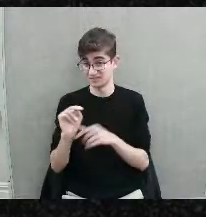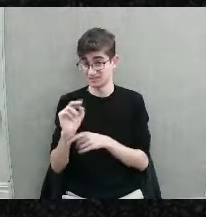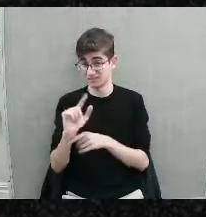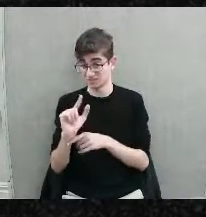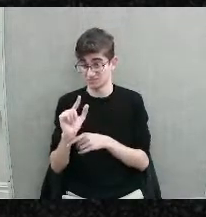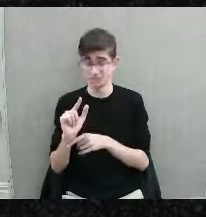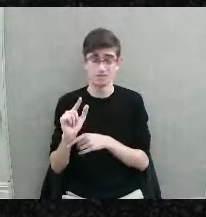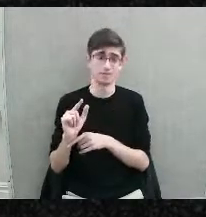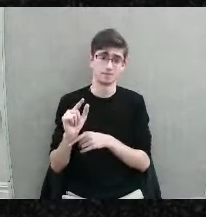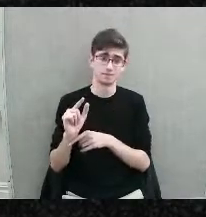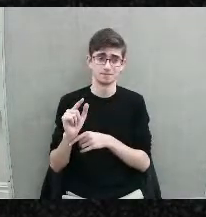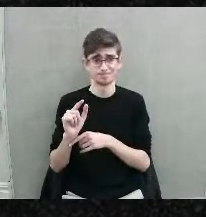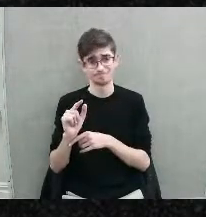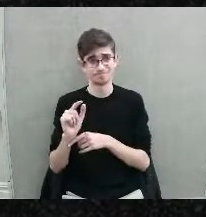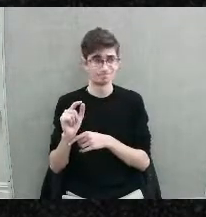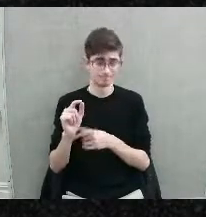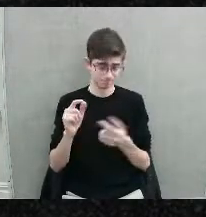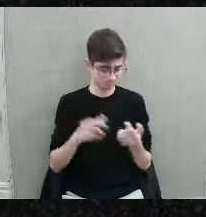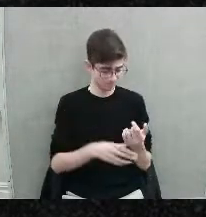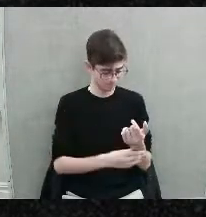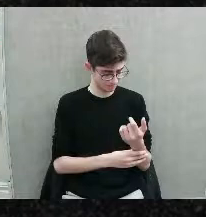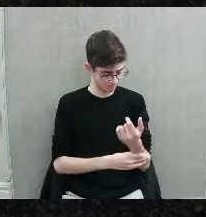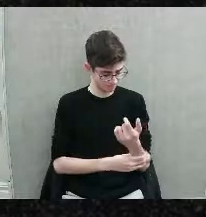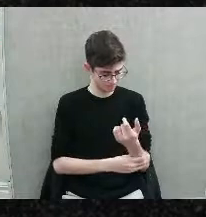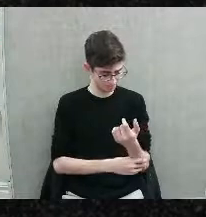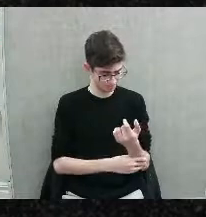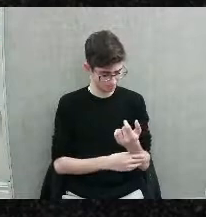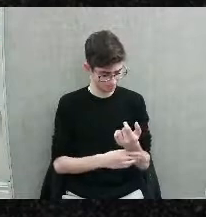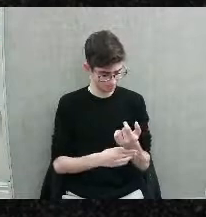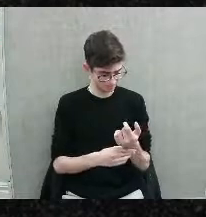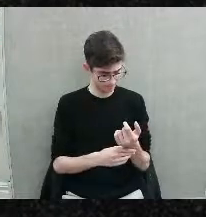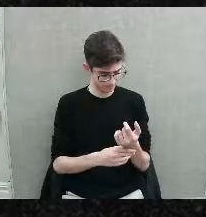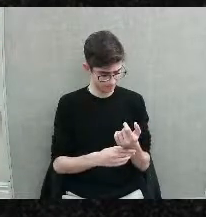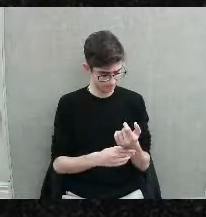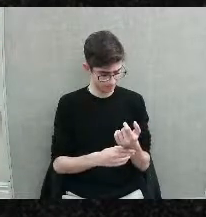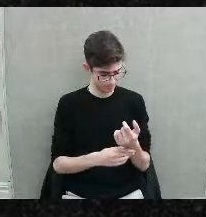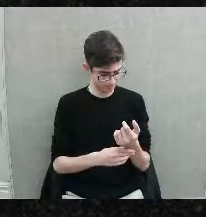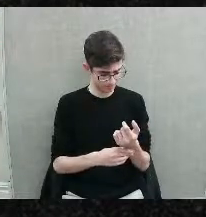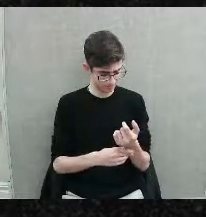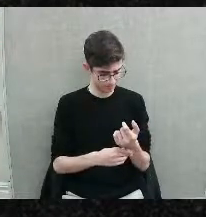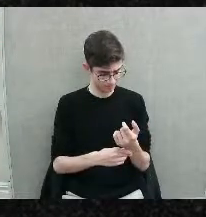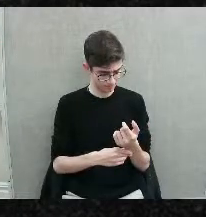I wrote three things. One is the direct,